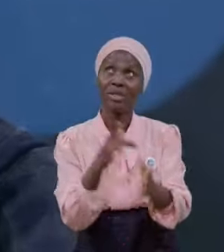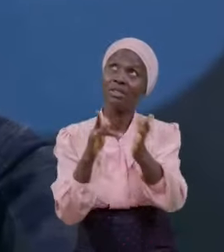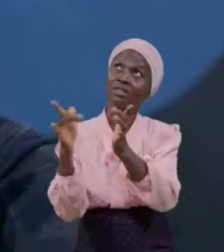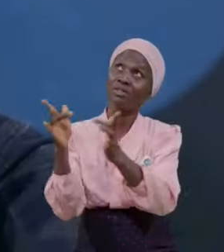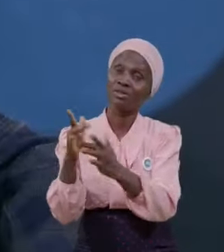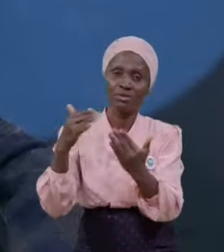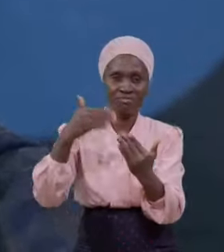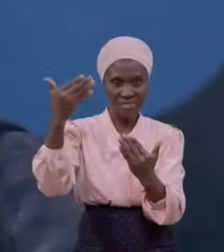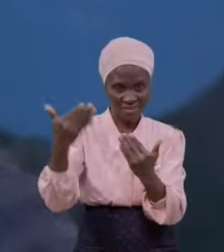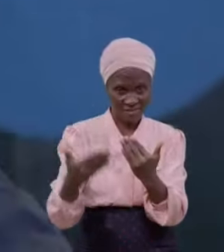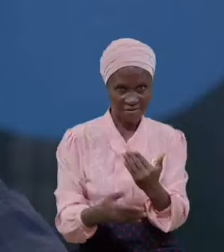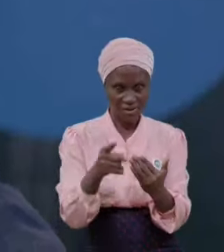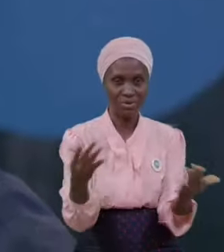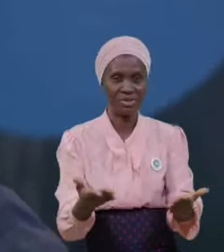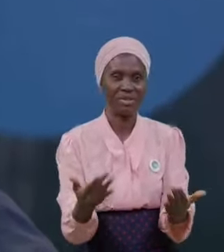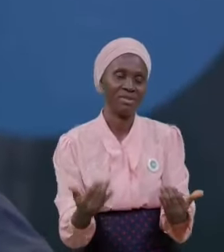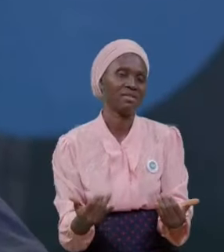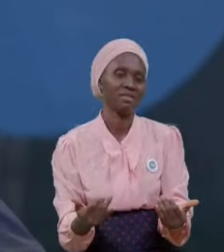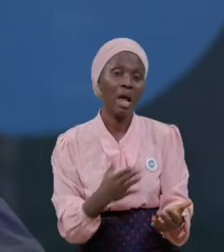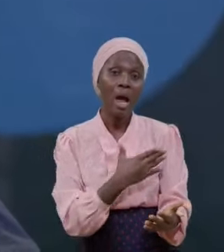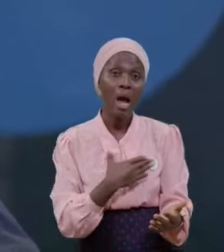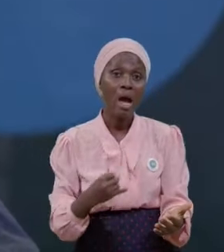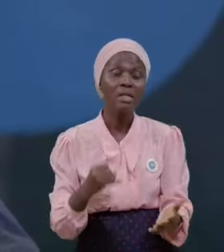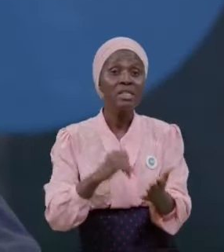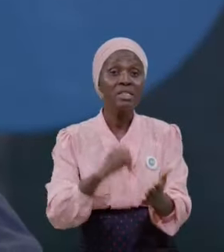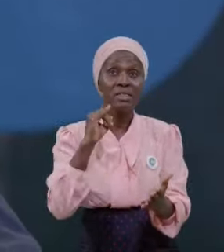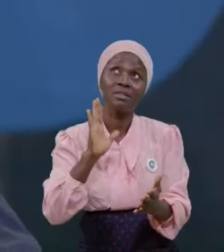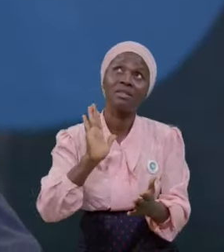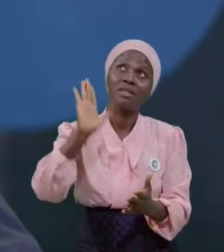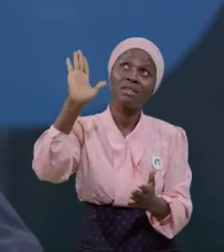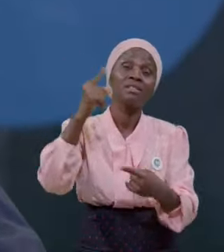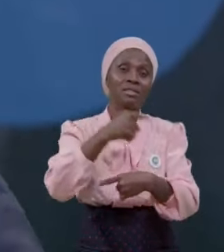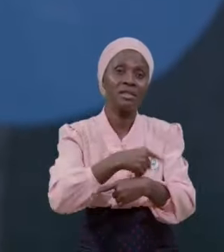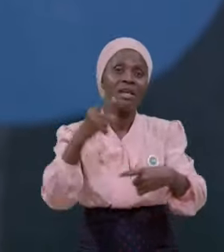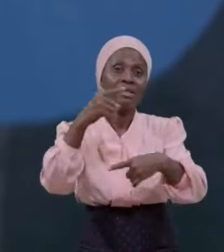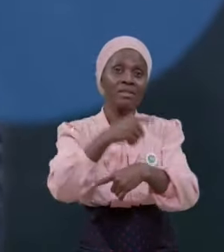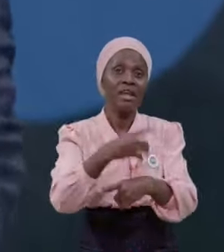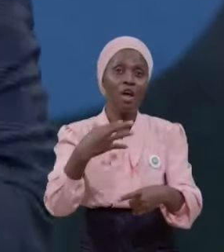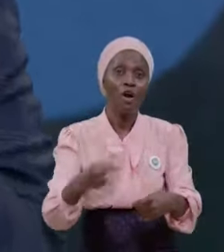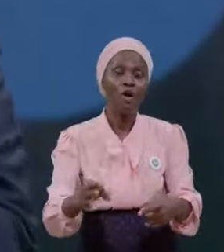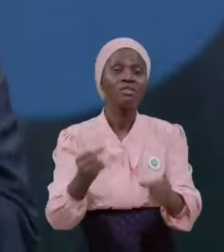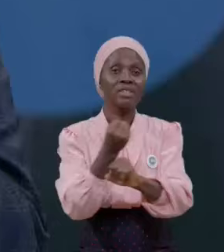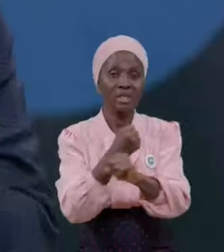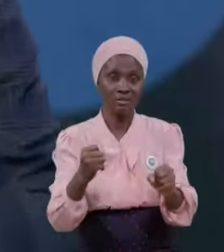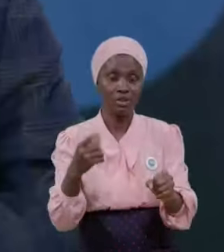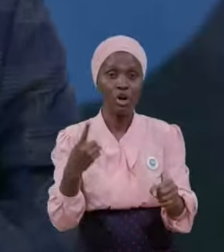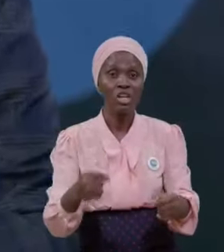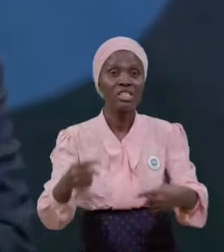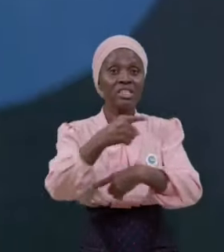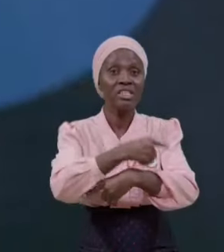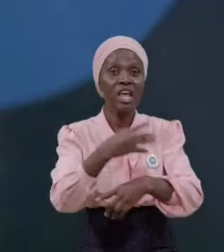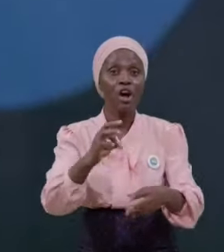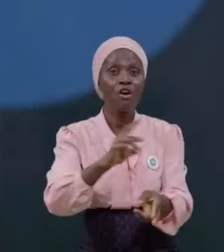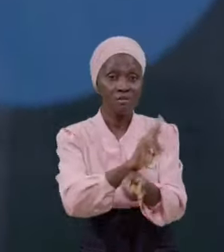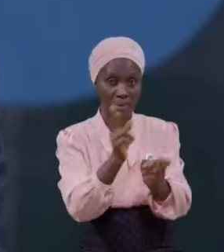it is his day, the day of salvation, the day of repentance, the day of your redemption.